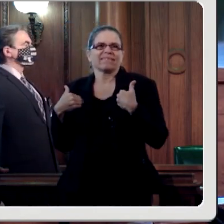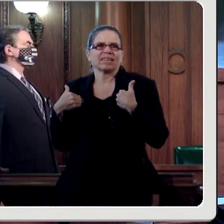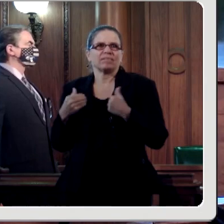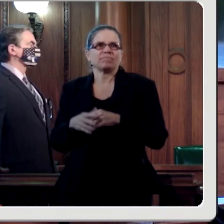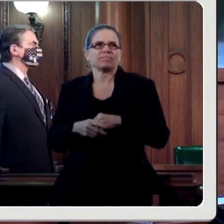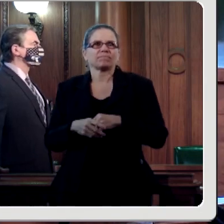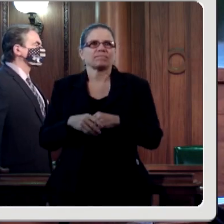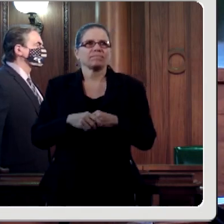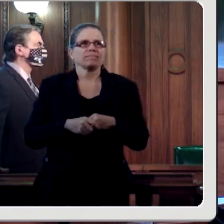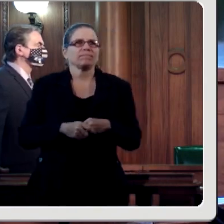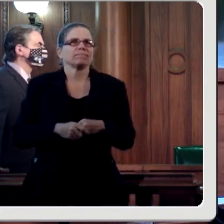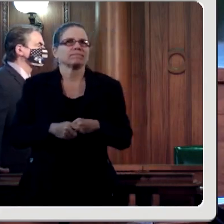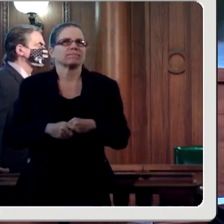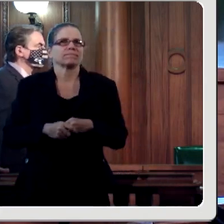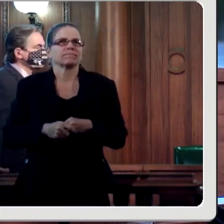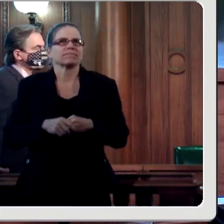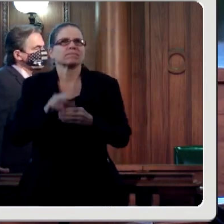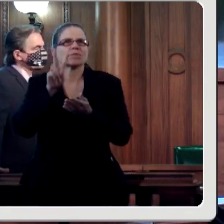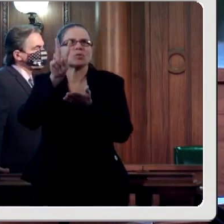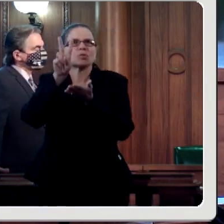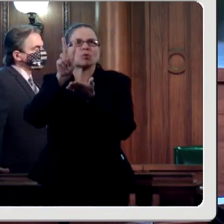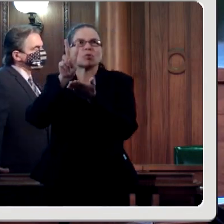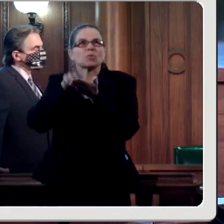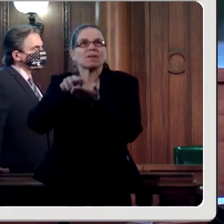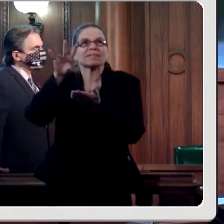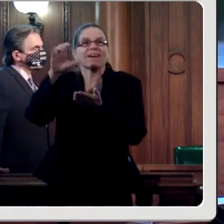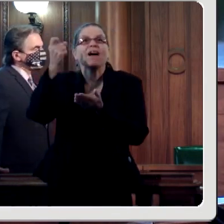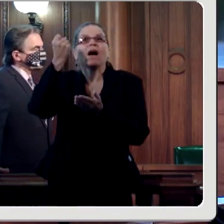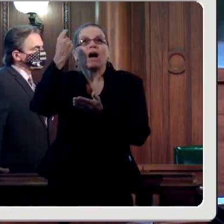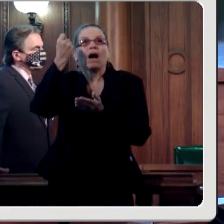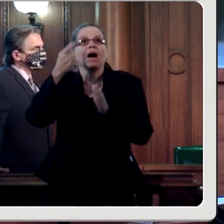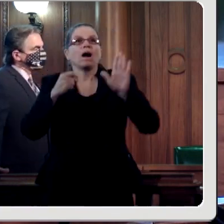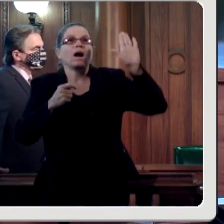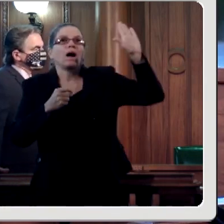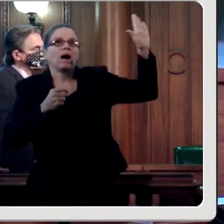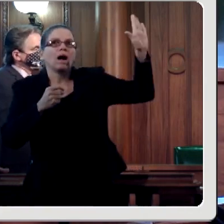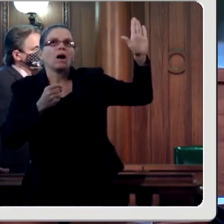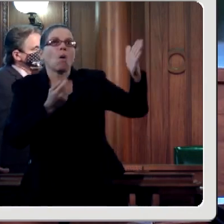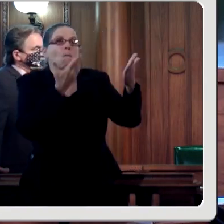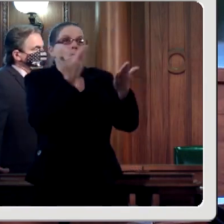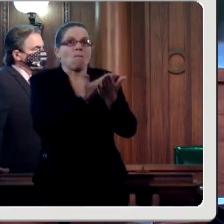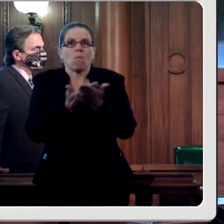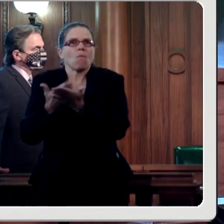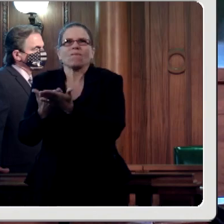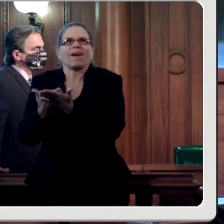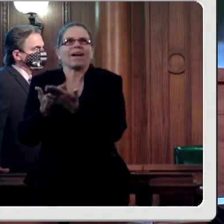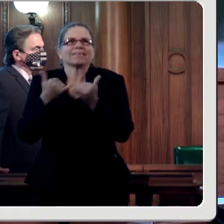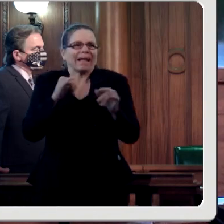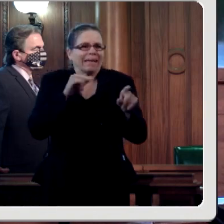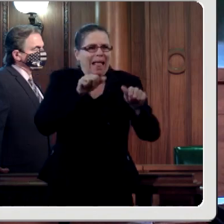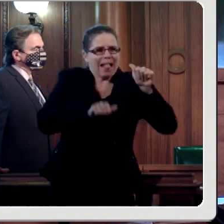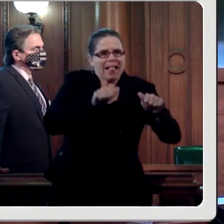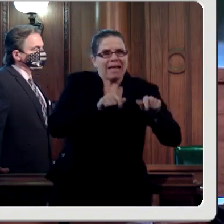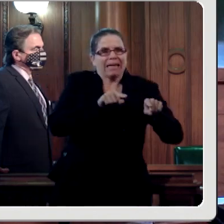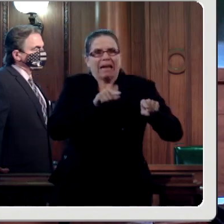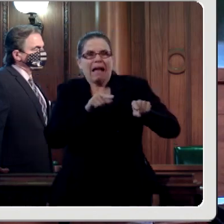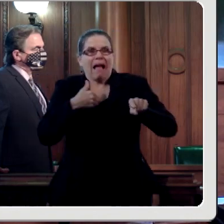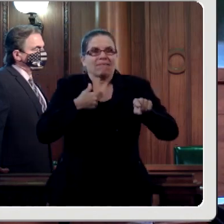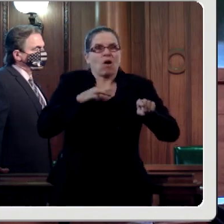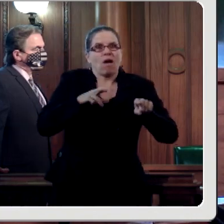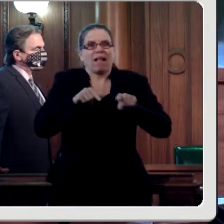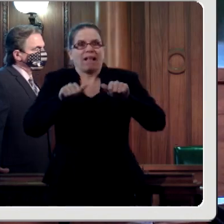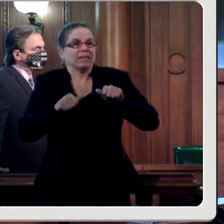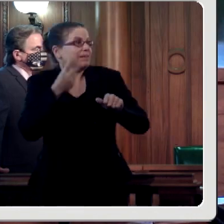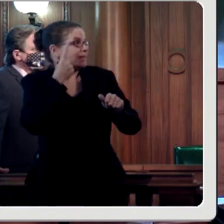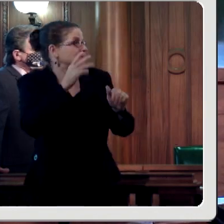2,735 are probable. The map that you are seeing on the top is the map of the cases in the Commonwealth